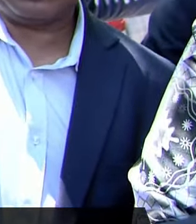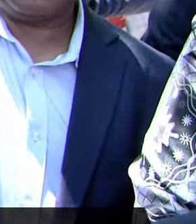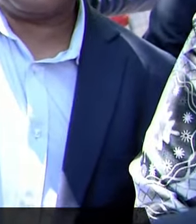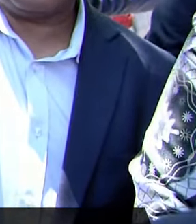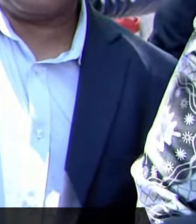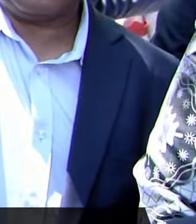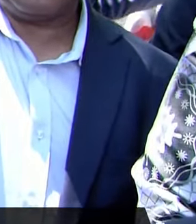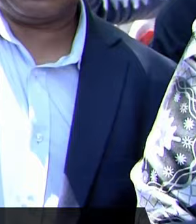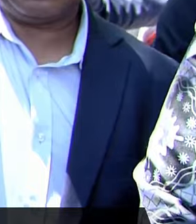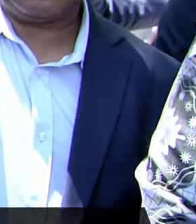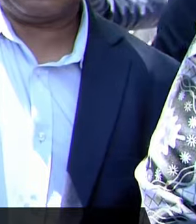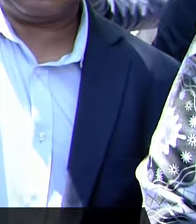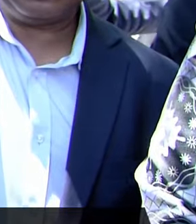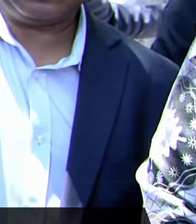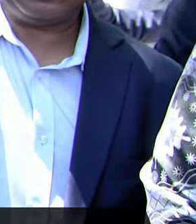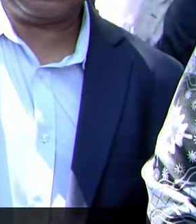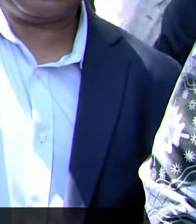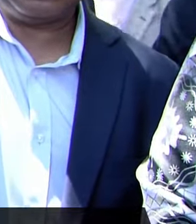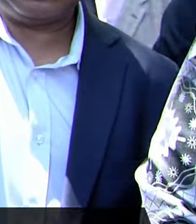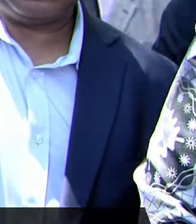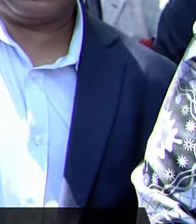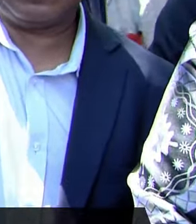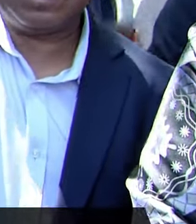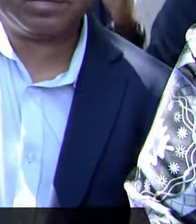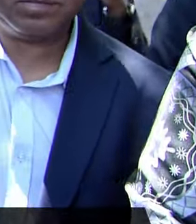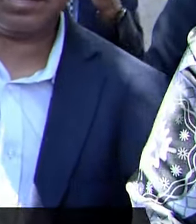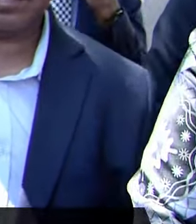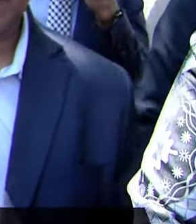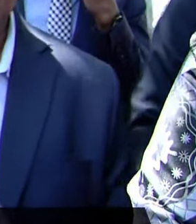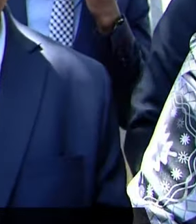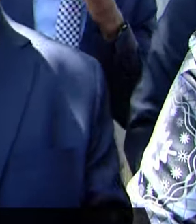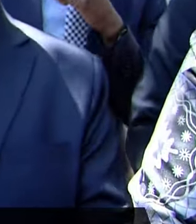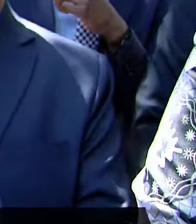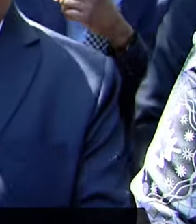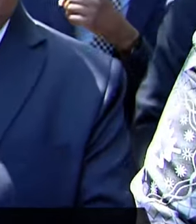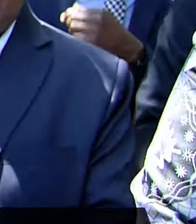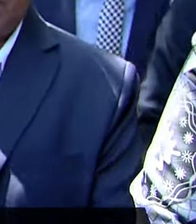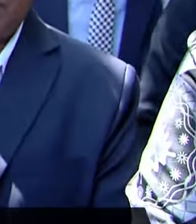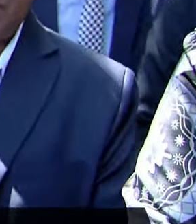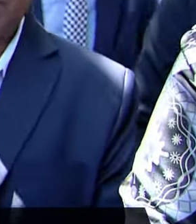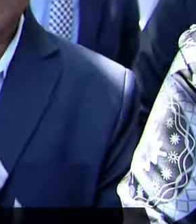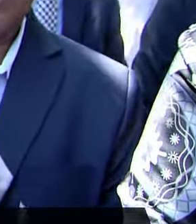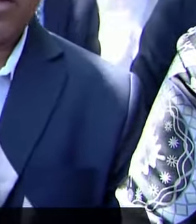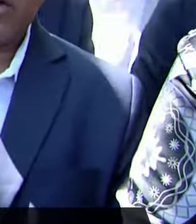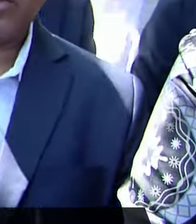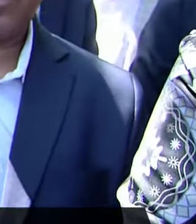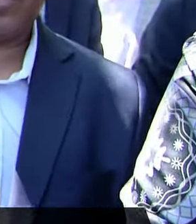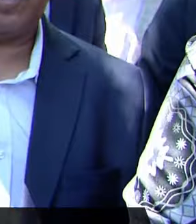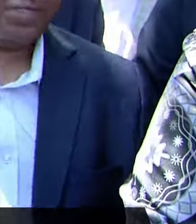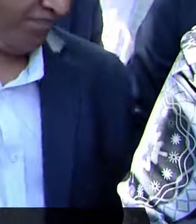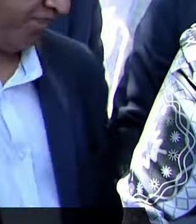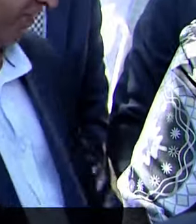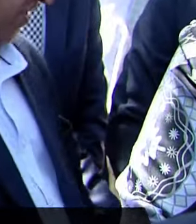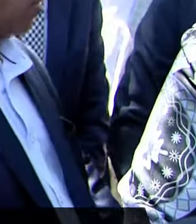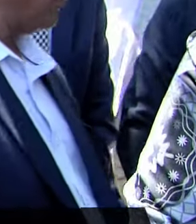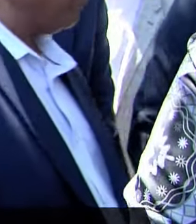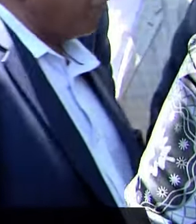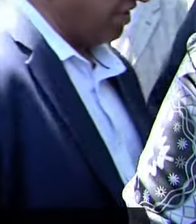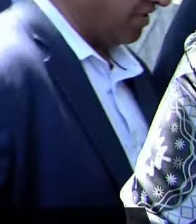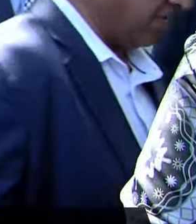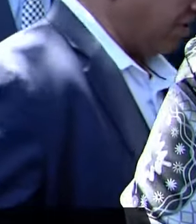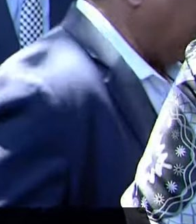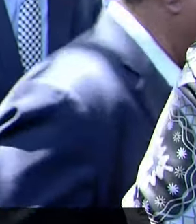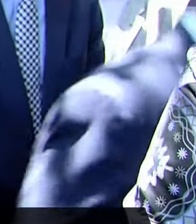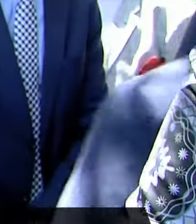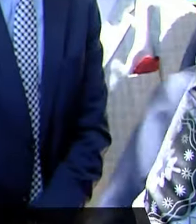not ANC issues or even just government issues. They are national challenges. As a people, we must get together and